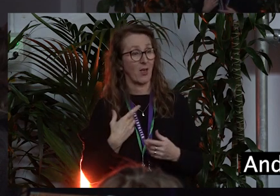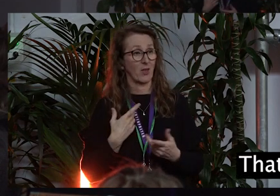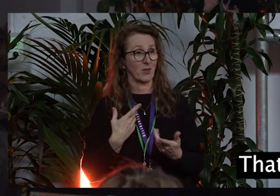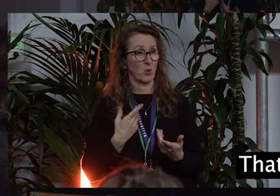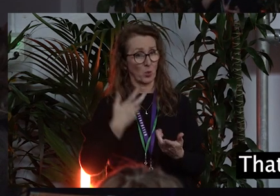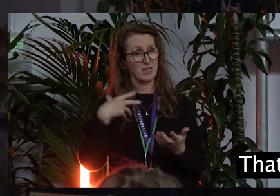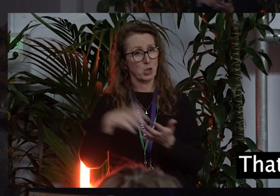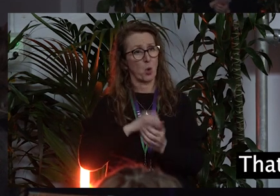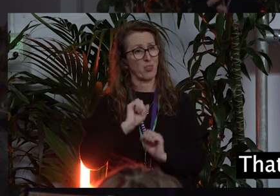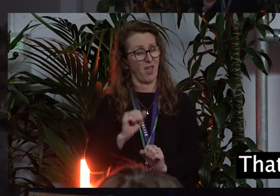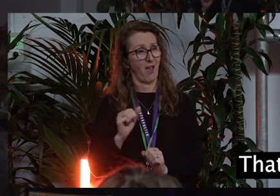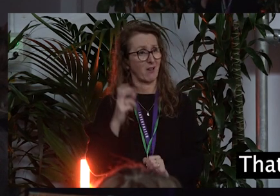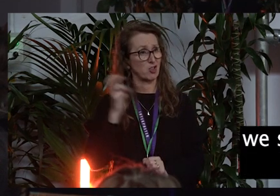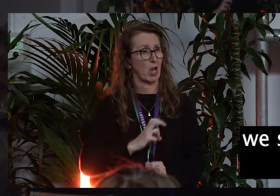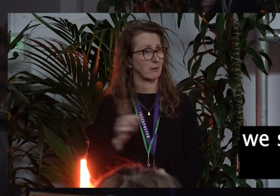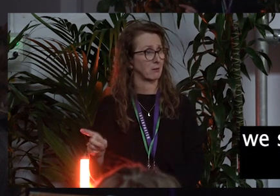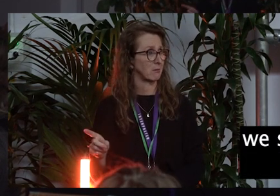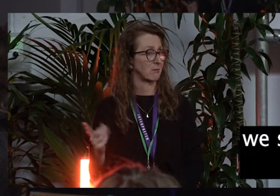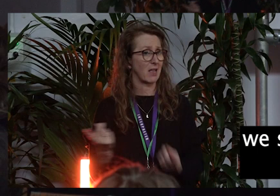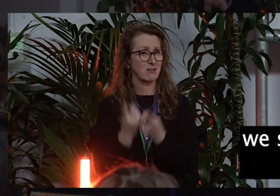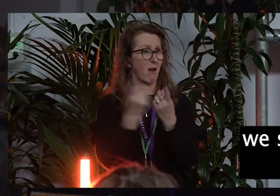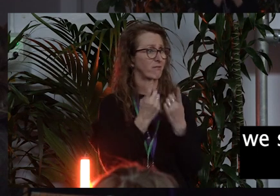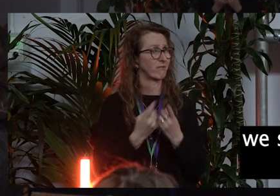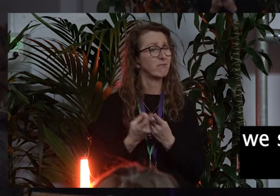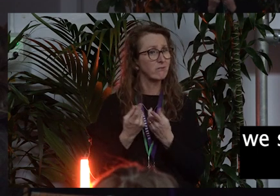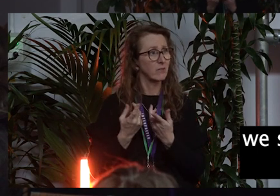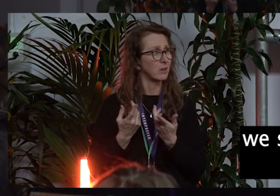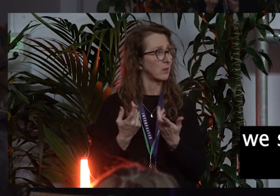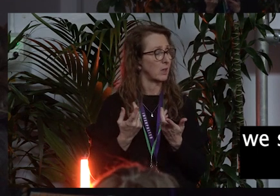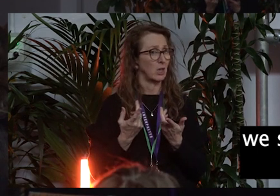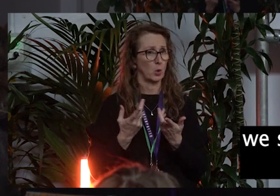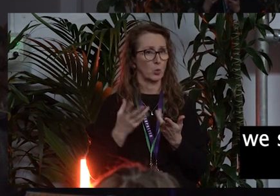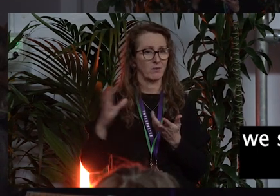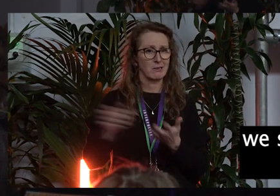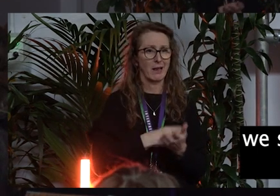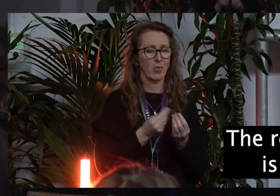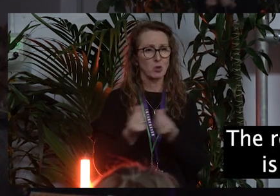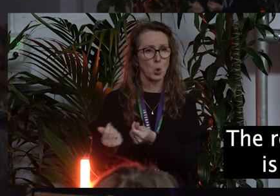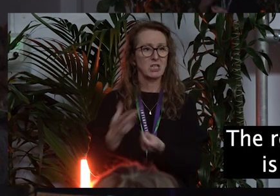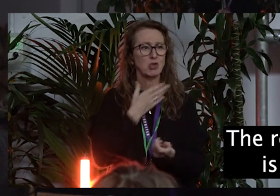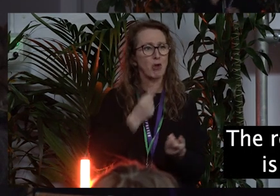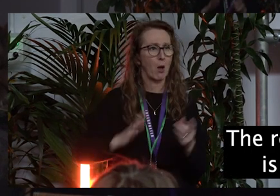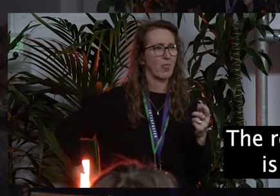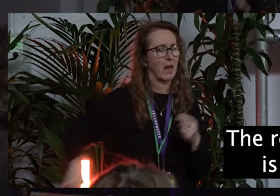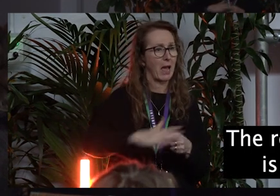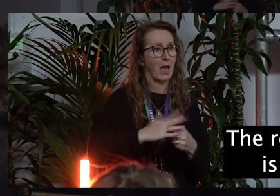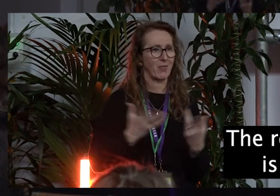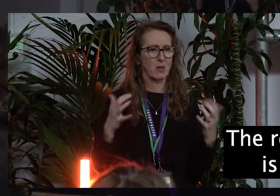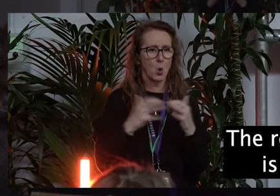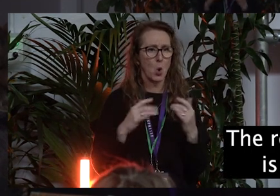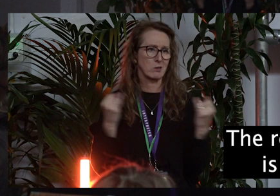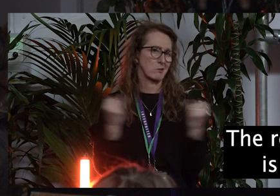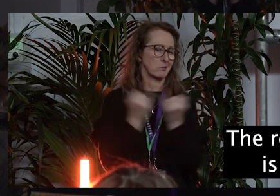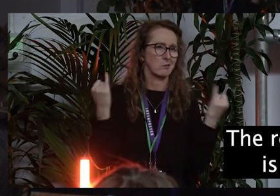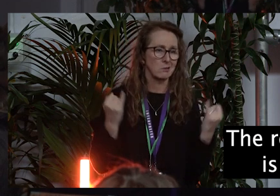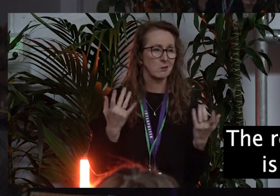shit. That's why they're here. You know, we stripped them from resources, we stripped them from drought-ridden lands. The reason that there's wars and conflicts is